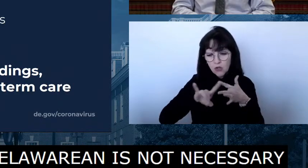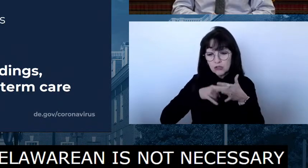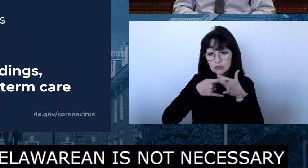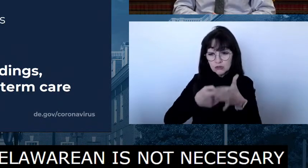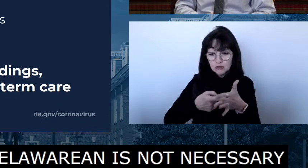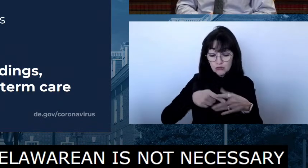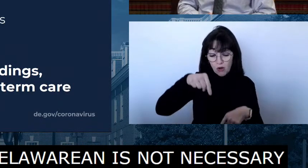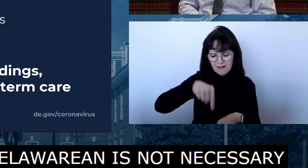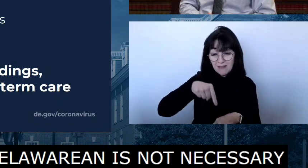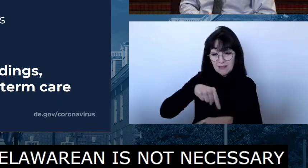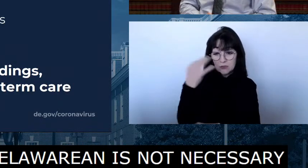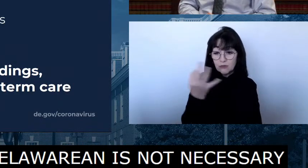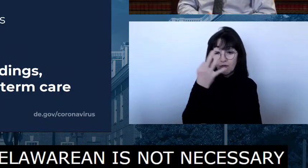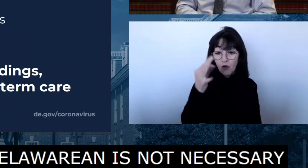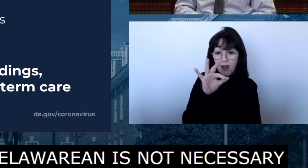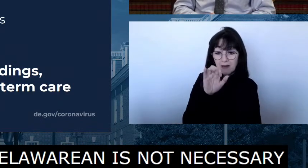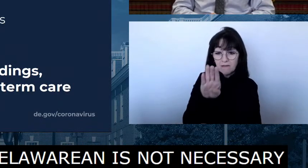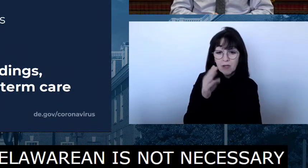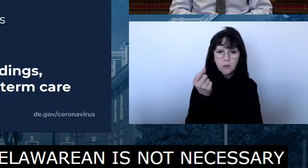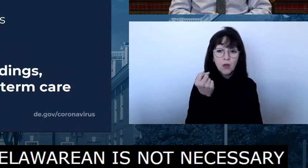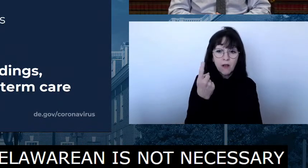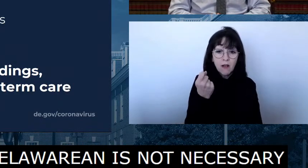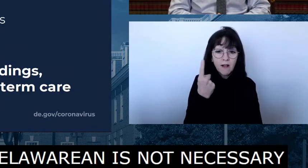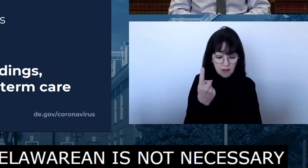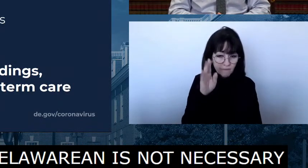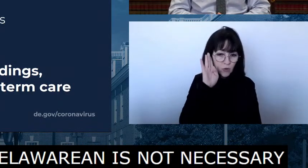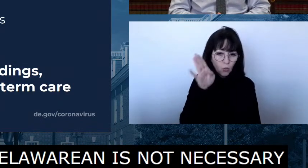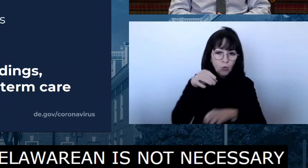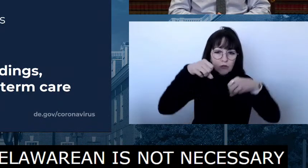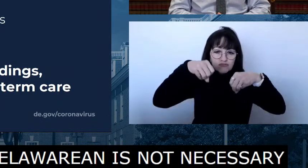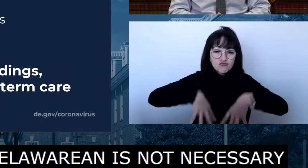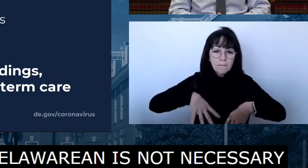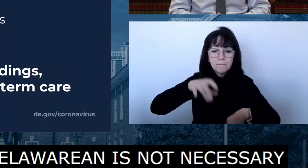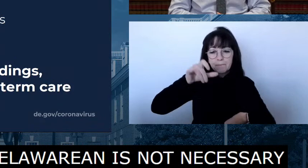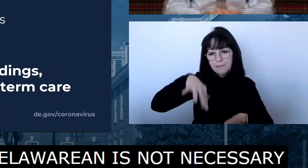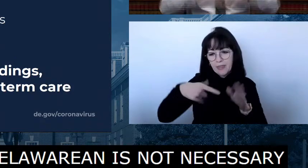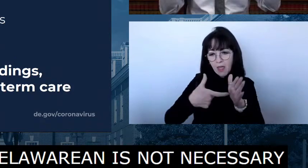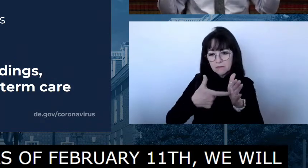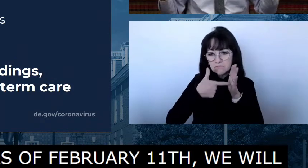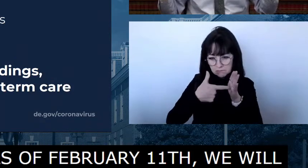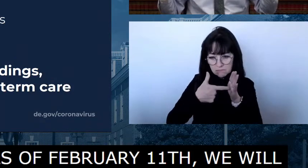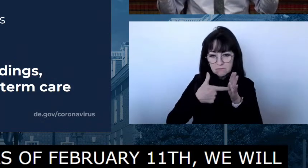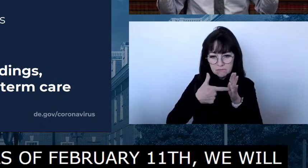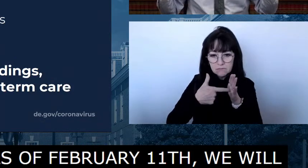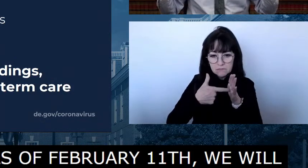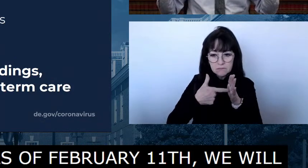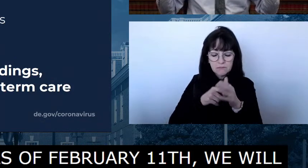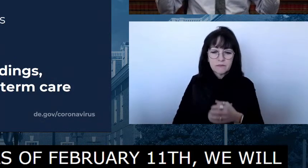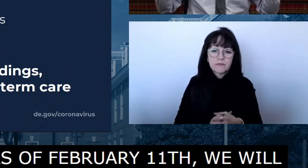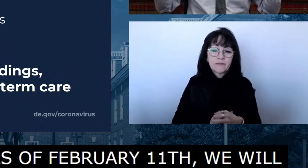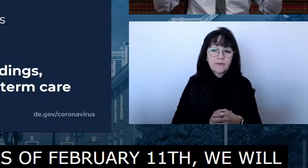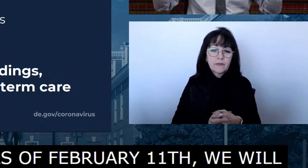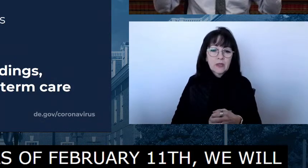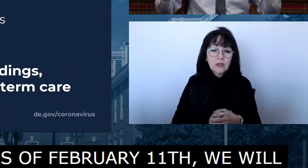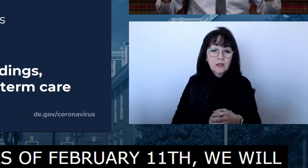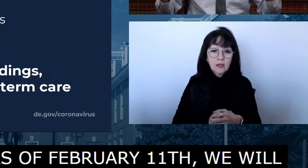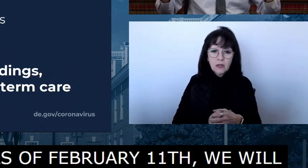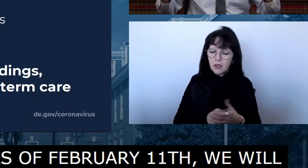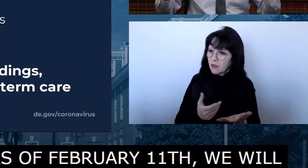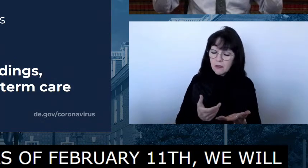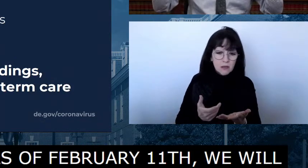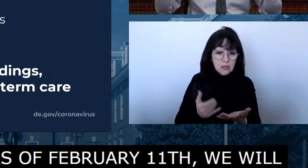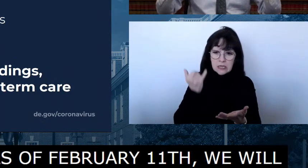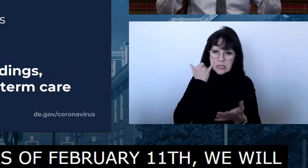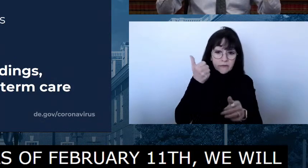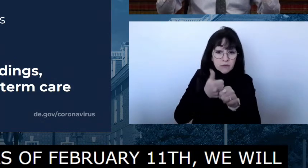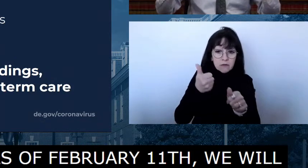February 11th, we will be lifting the universal indoor mask mandate. That doesn't mean if you want to feel completely